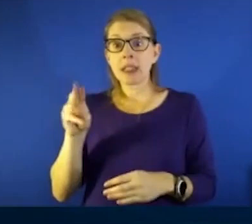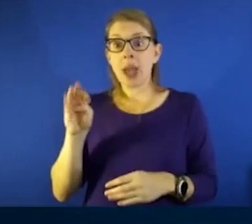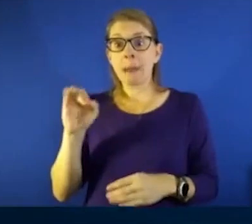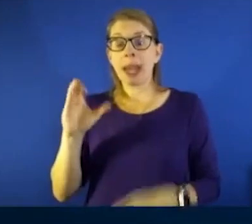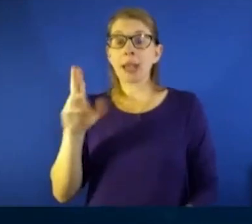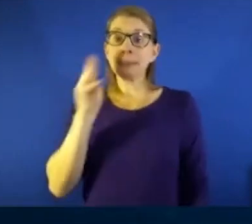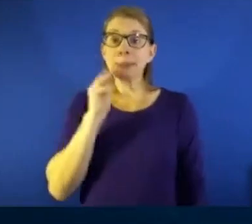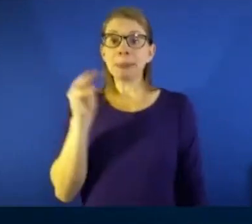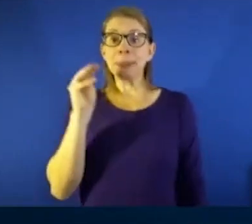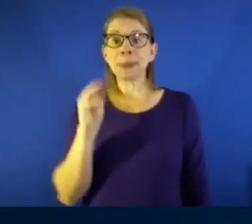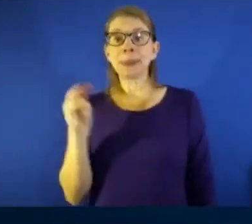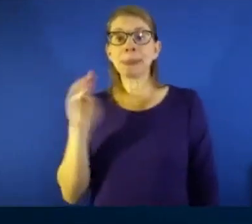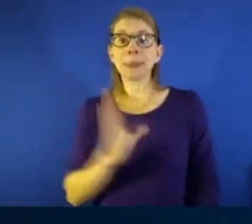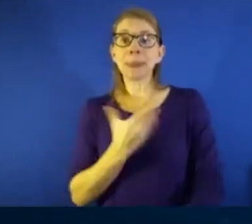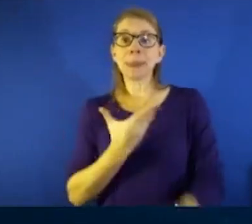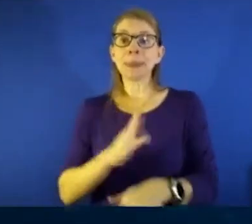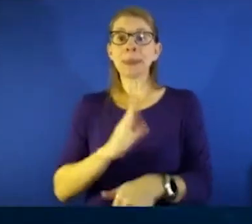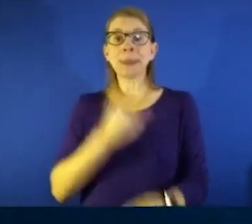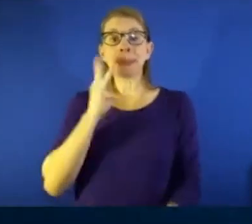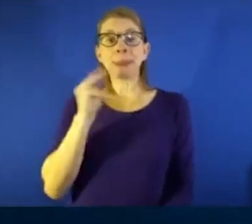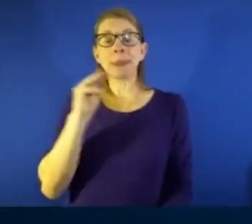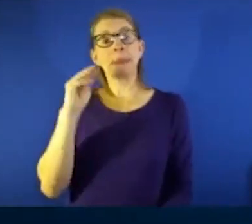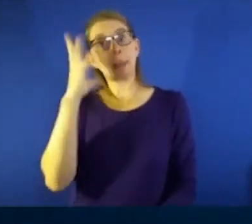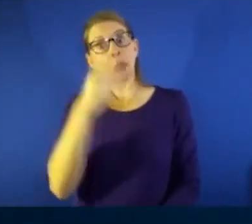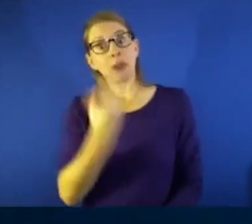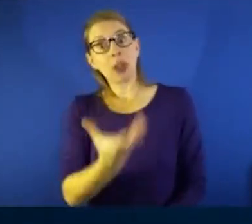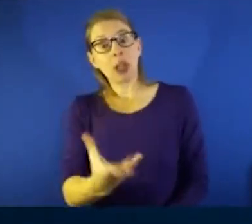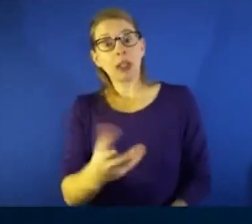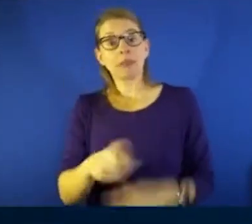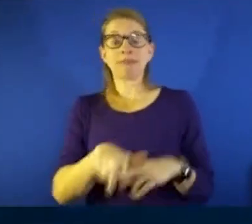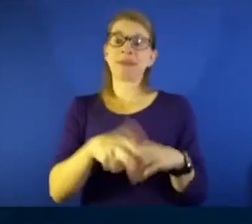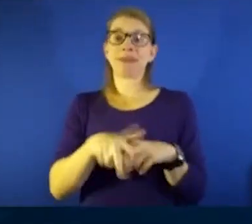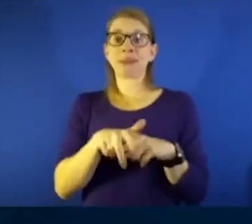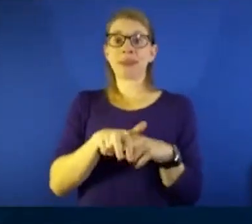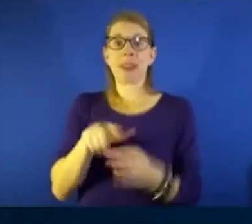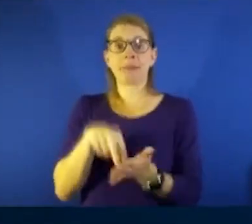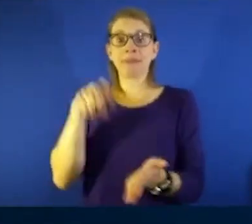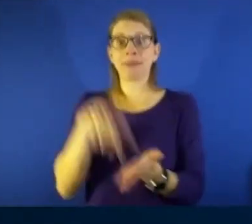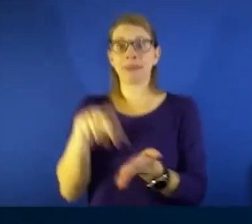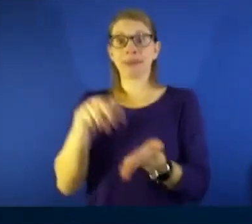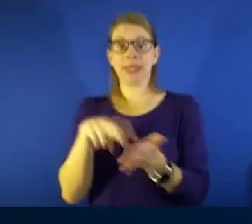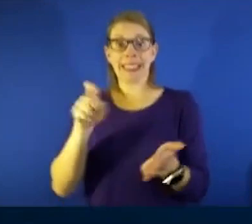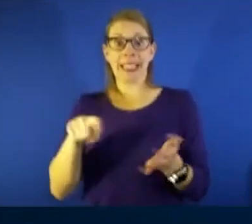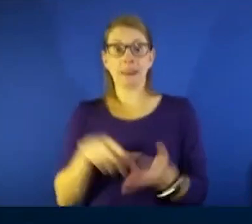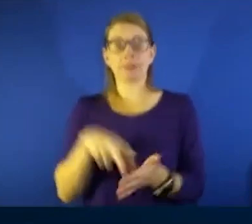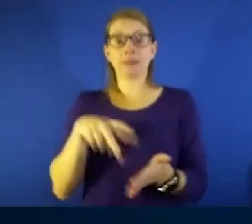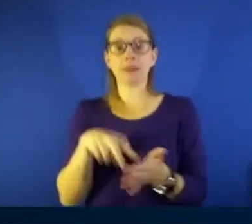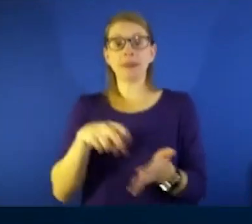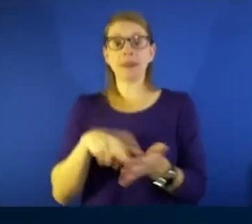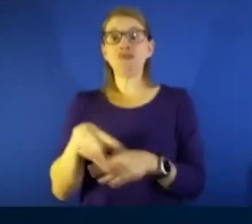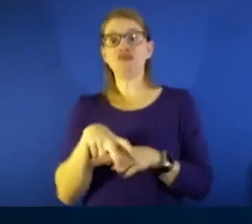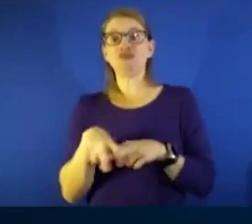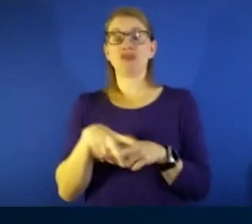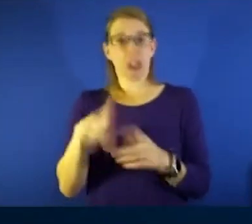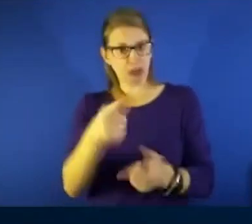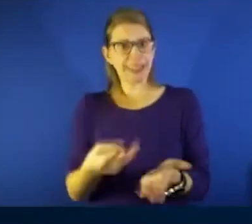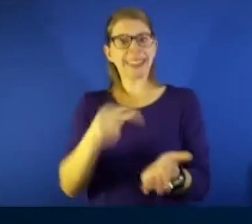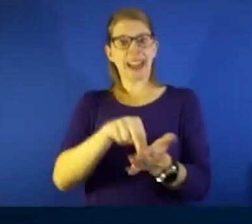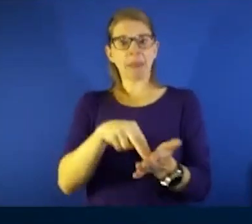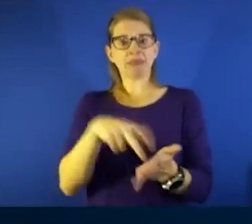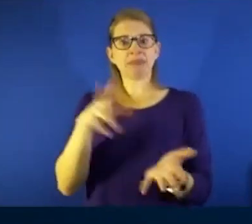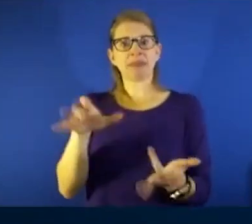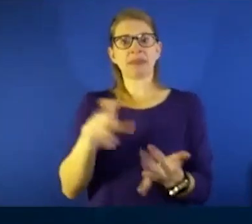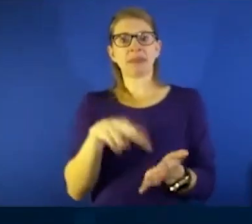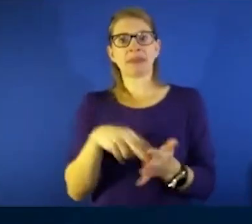Dominic, you hum beautifully. Do you need to get the wiggles out? Do you need to jump up? Get it out? You got it. You can stand up, sis.